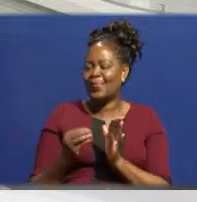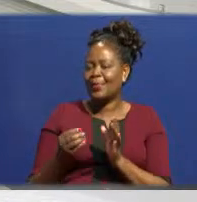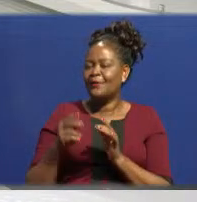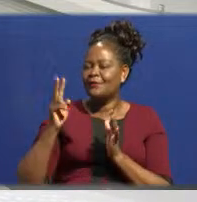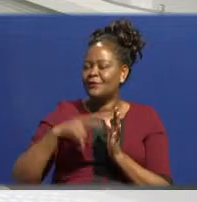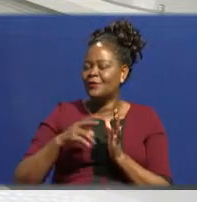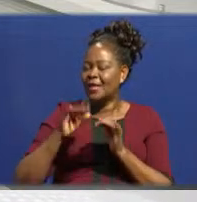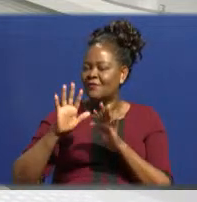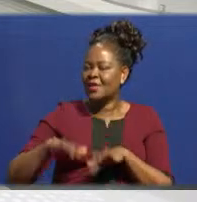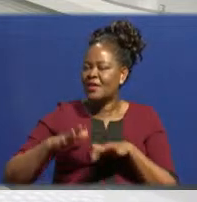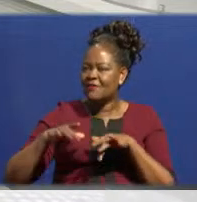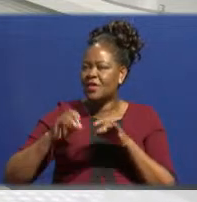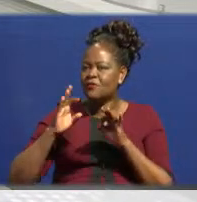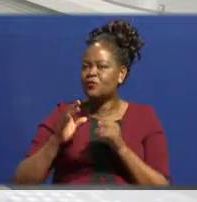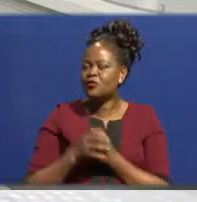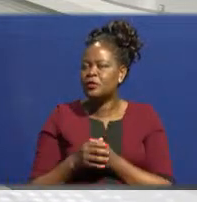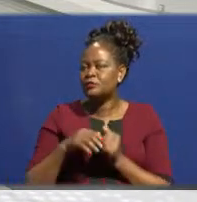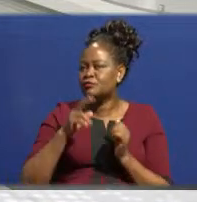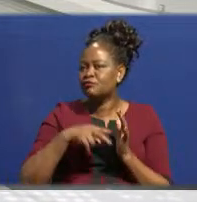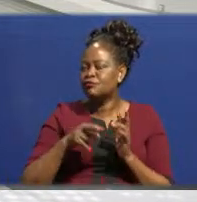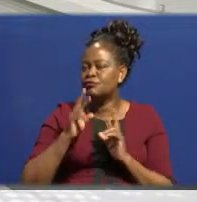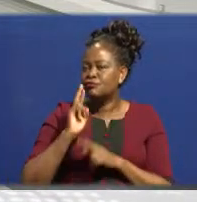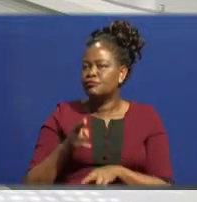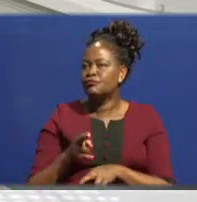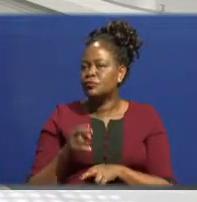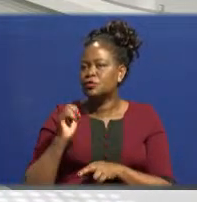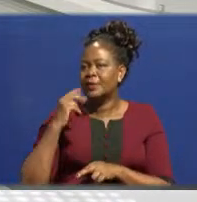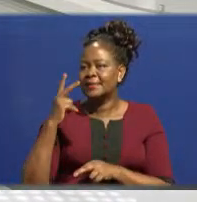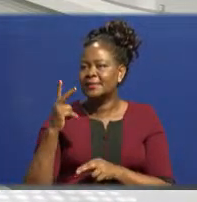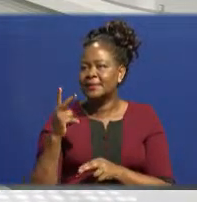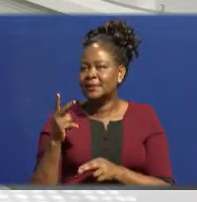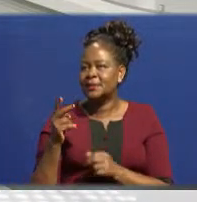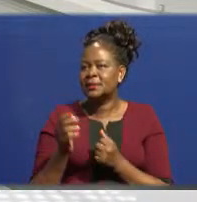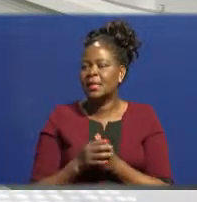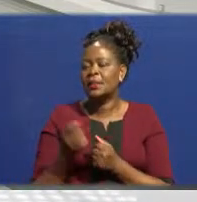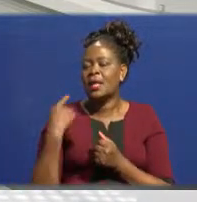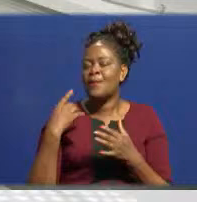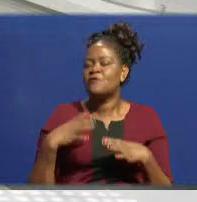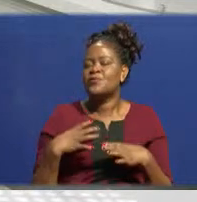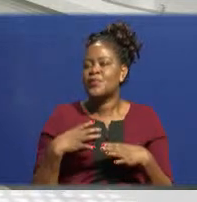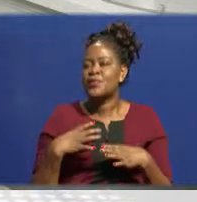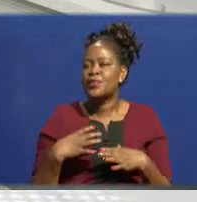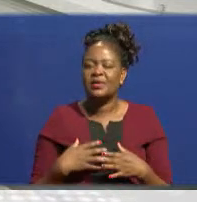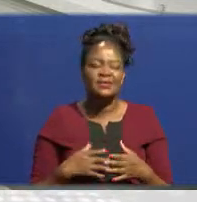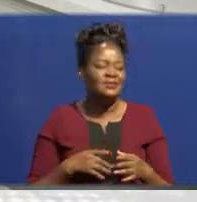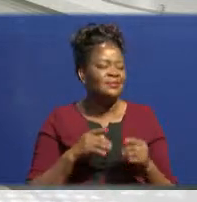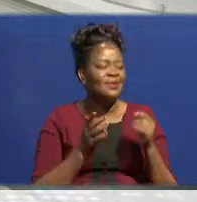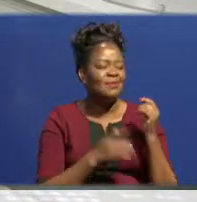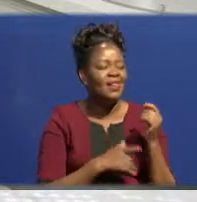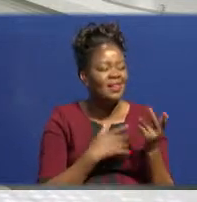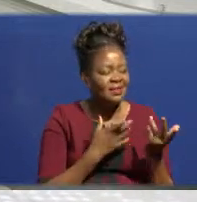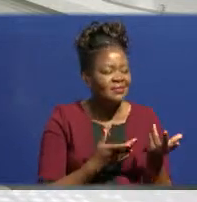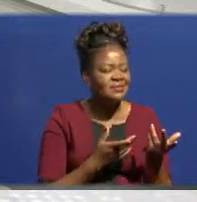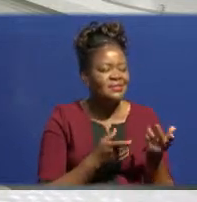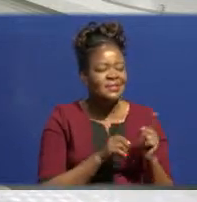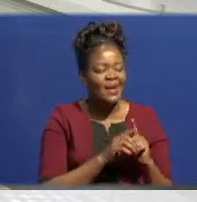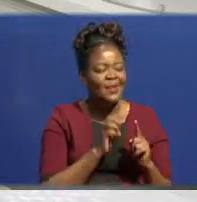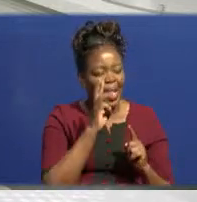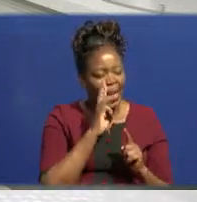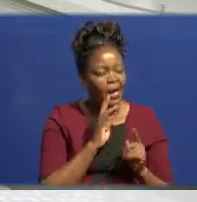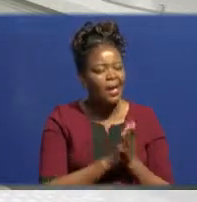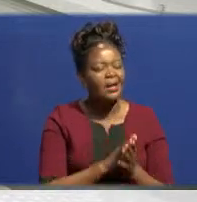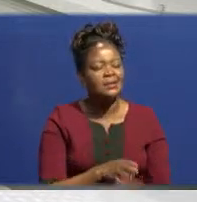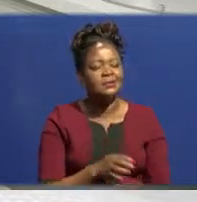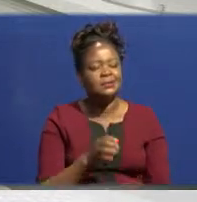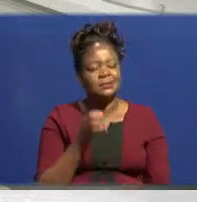very carefully, if you go through the report, you can see the number of people who were... But unfortunately, even Eugene Wamalwa and Martha